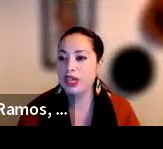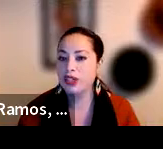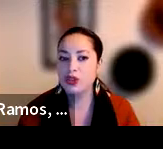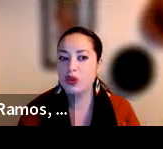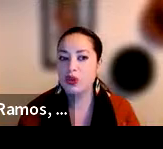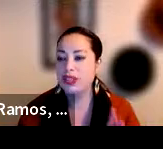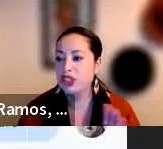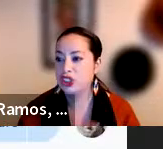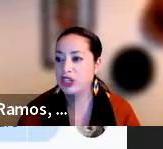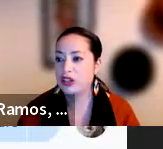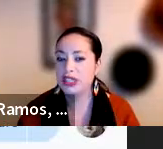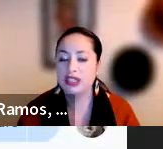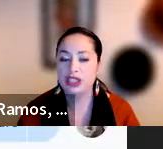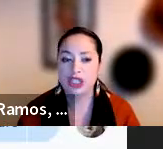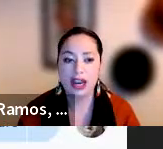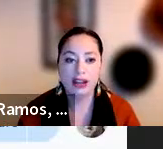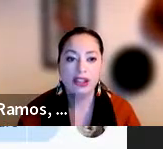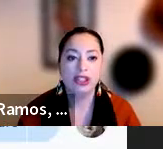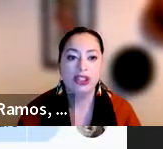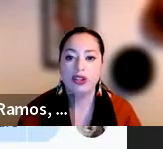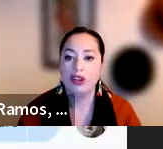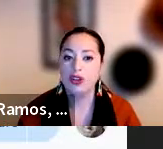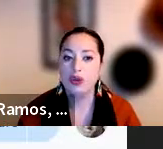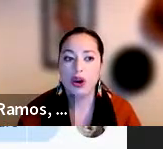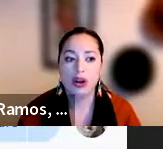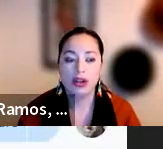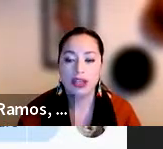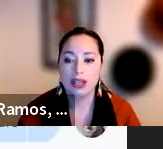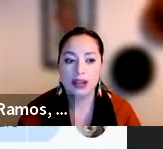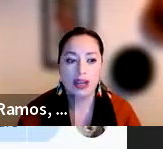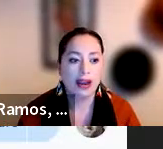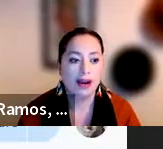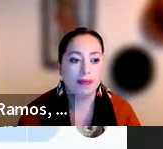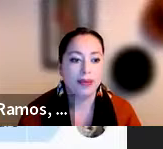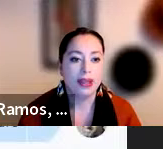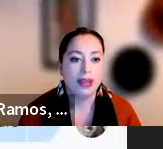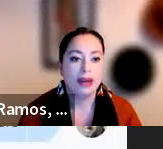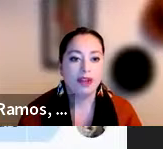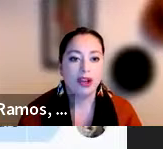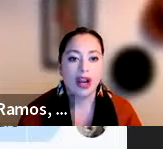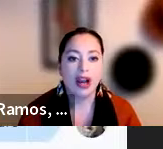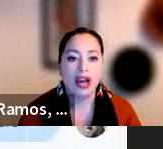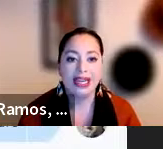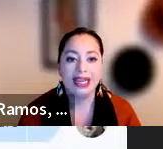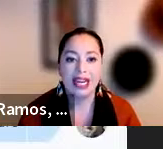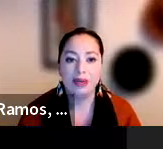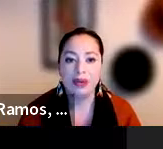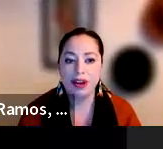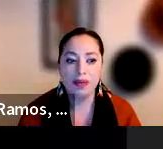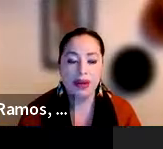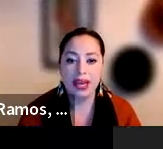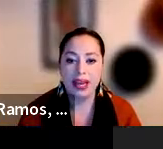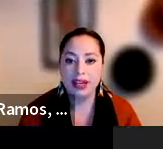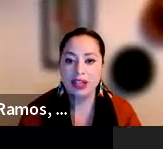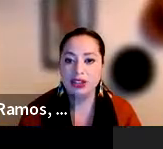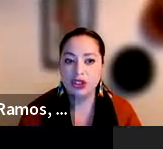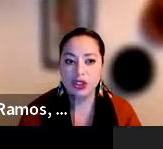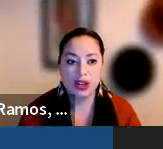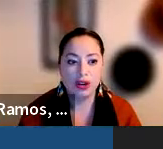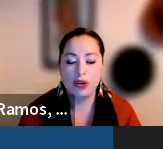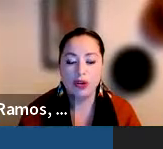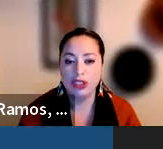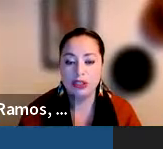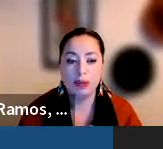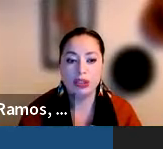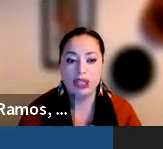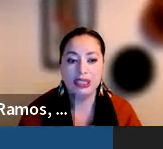quick update to what they shared in the chat so that you all can figure out how to connect with them and